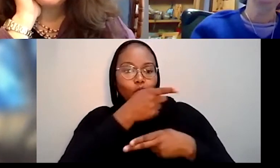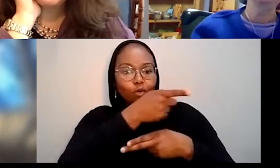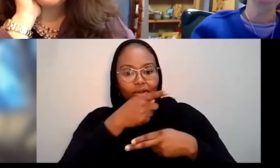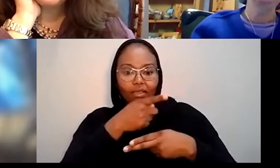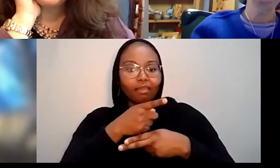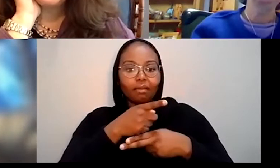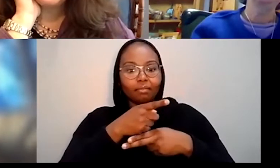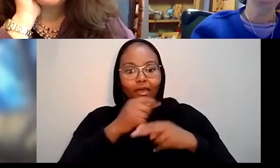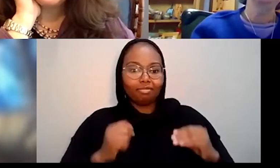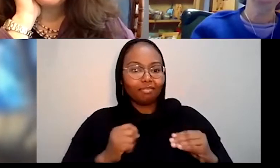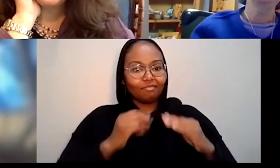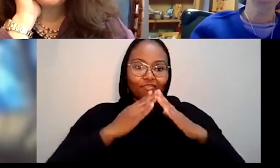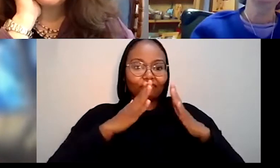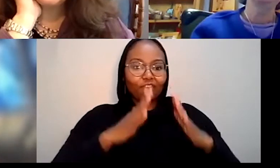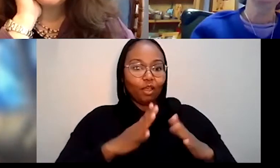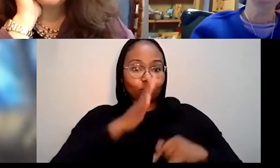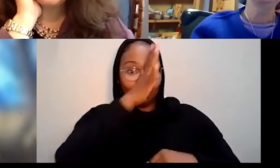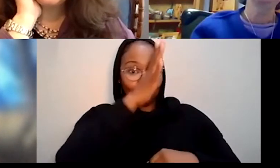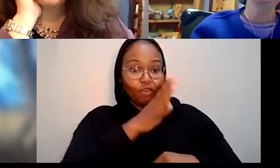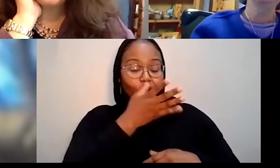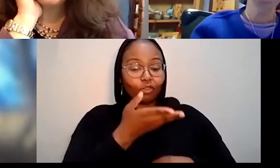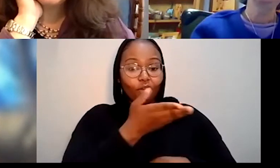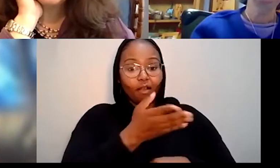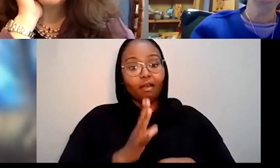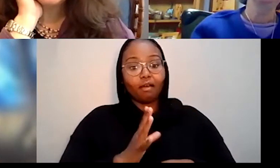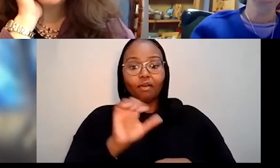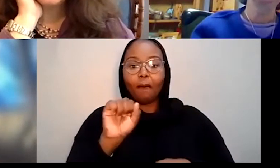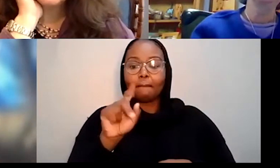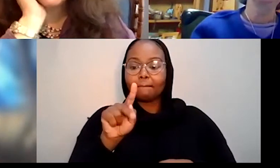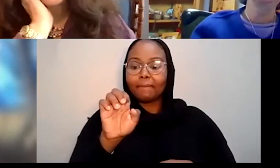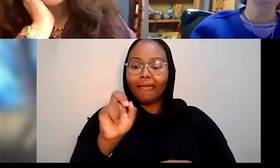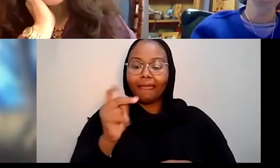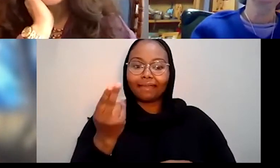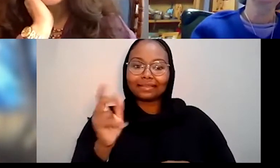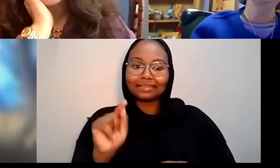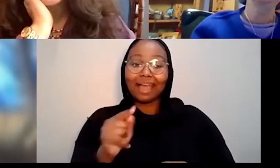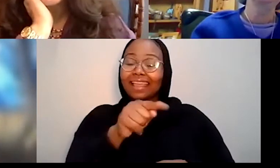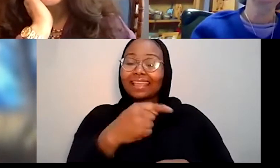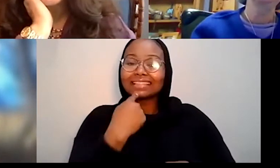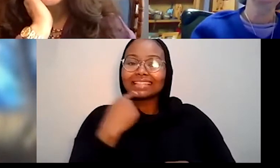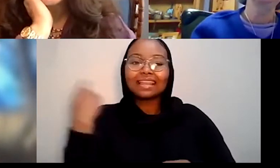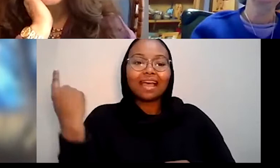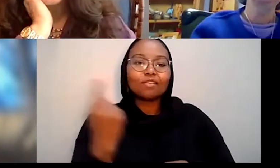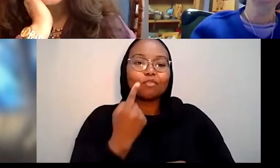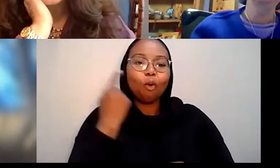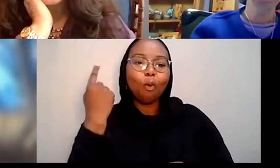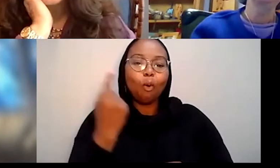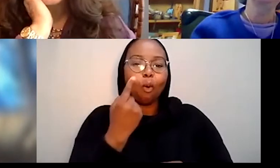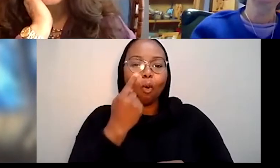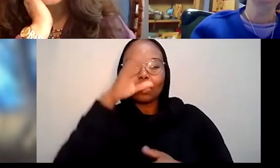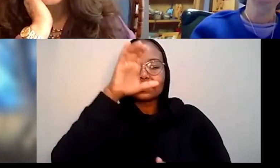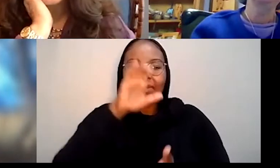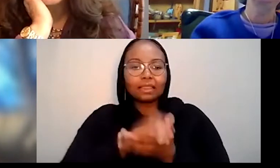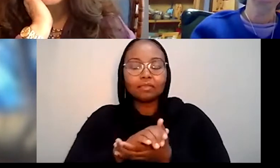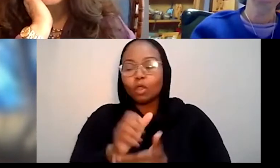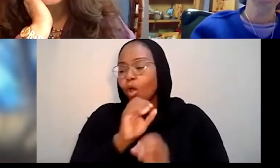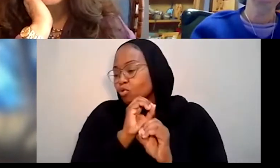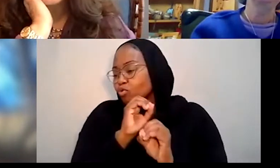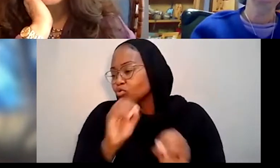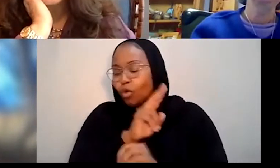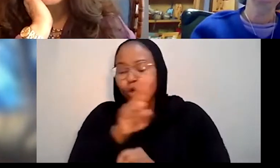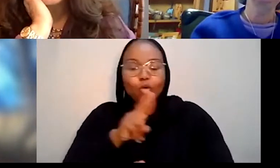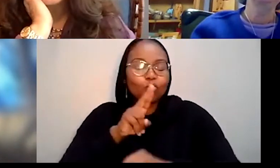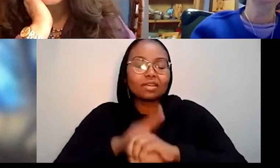And I love this quote because he said that I have always maintained that no nation can ever be worthy of